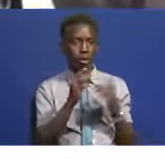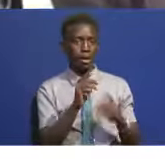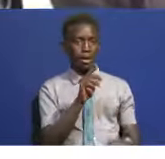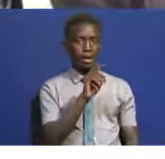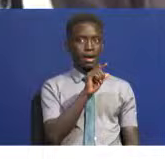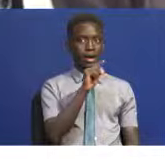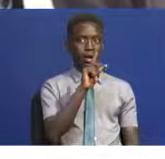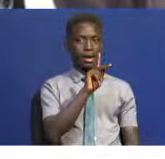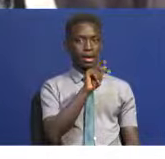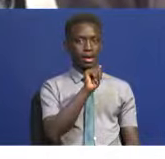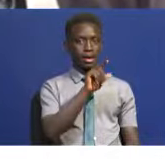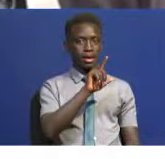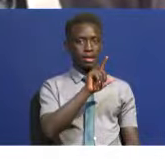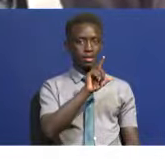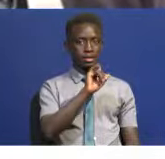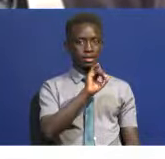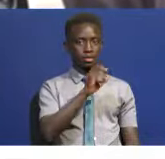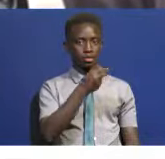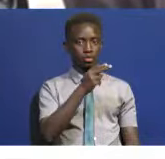Gitui.